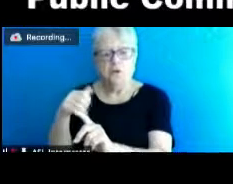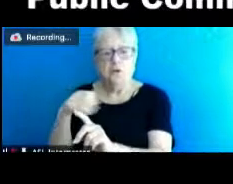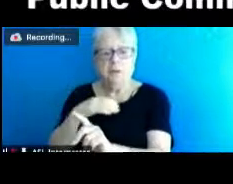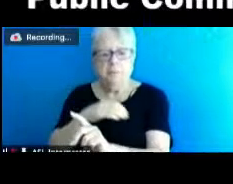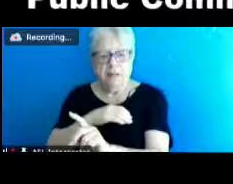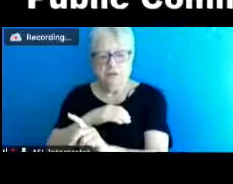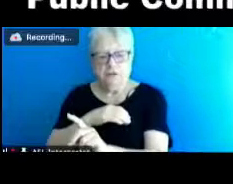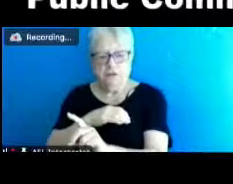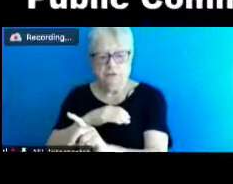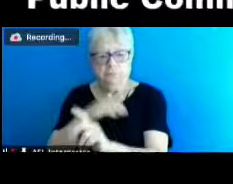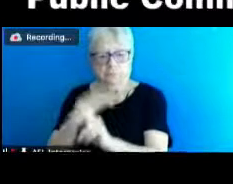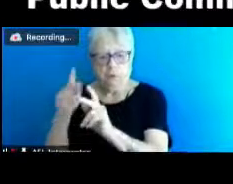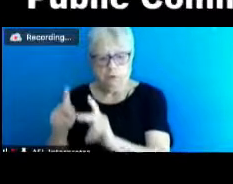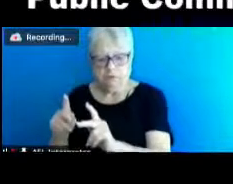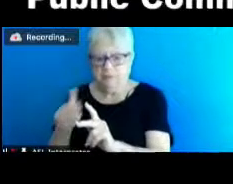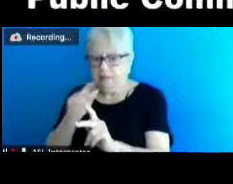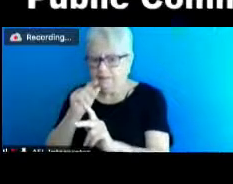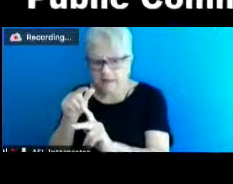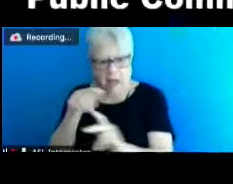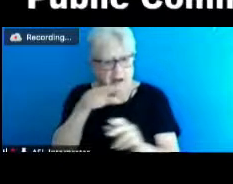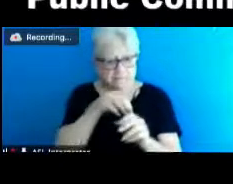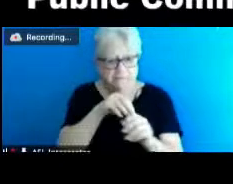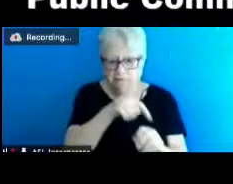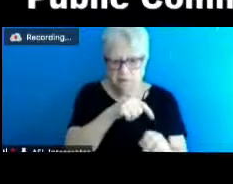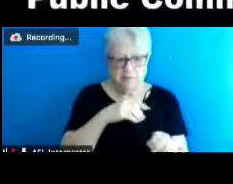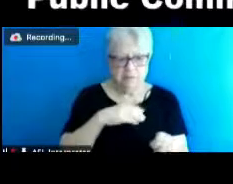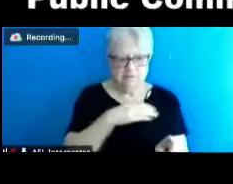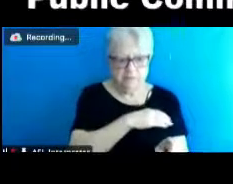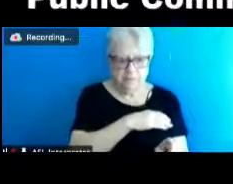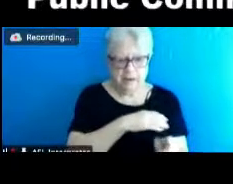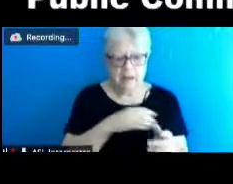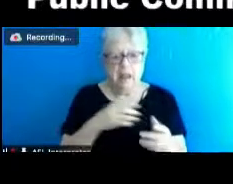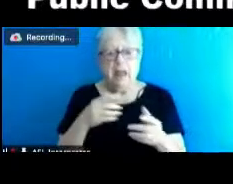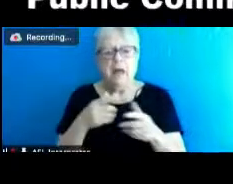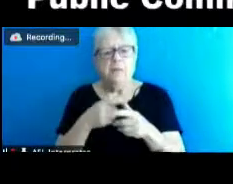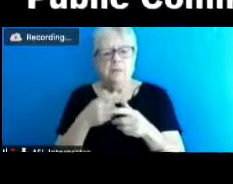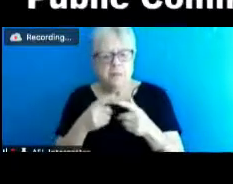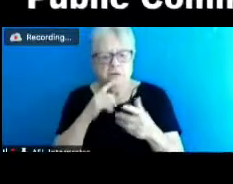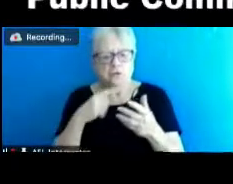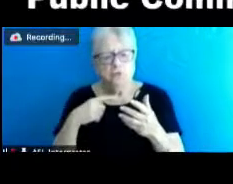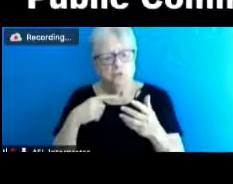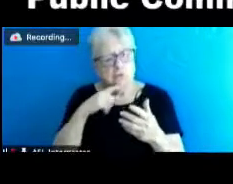And then you've addressed that concern, Commissioner Toledo. That could be an option.